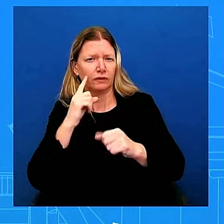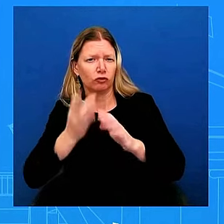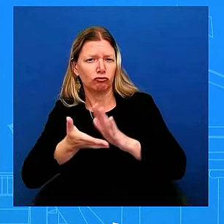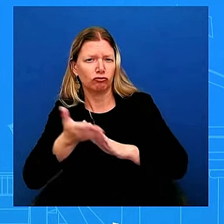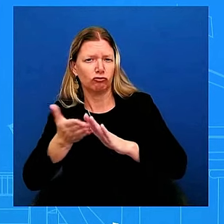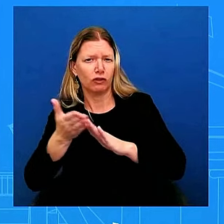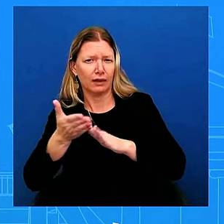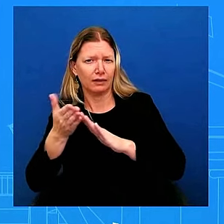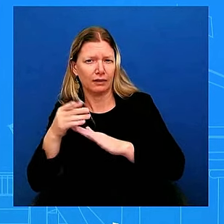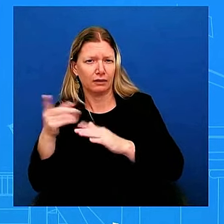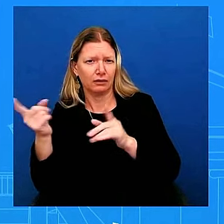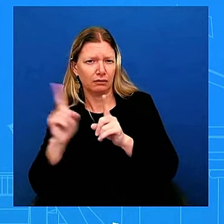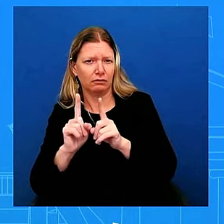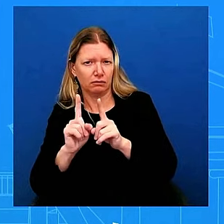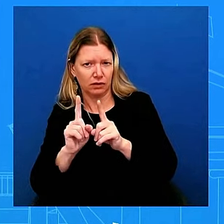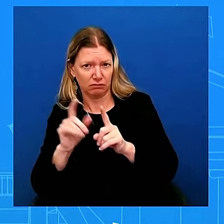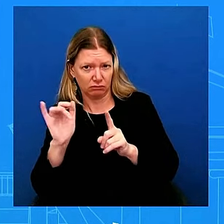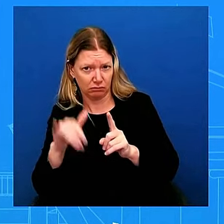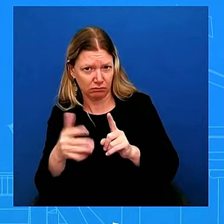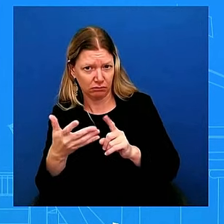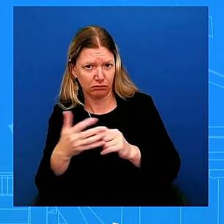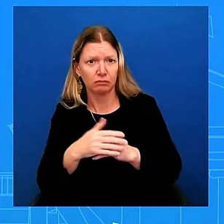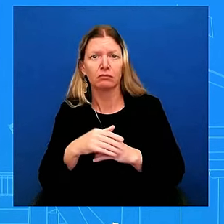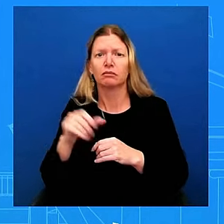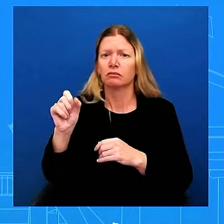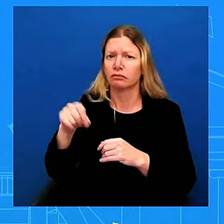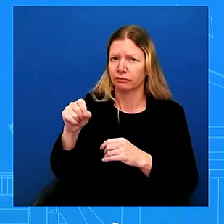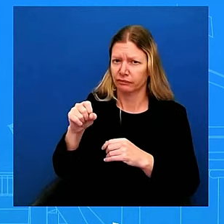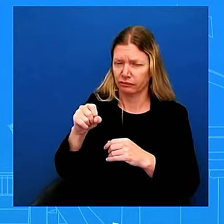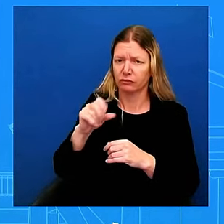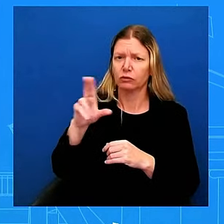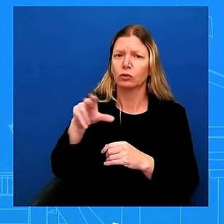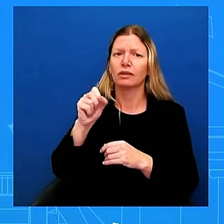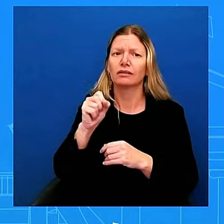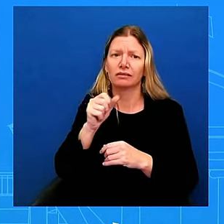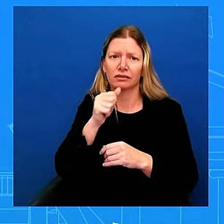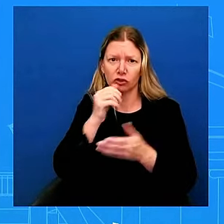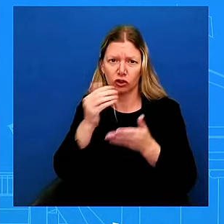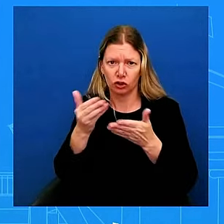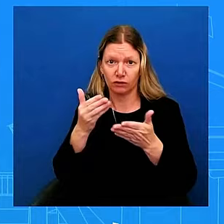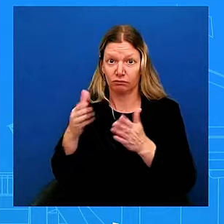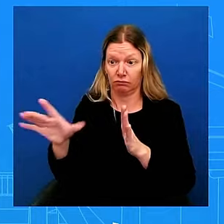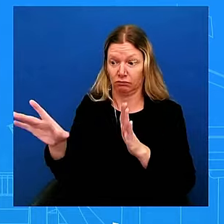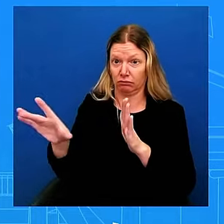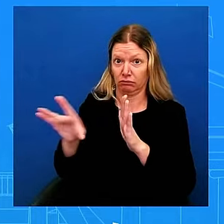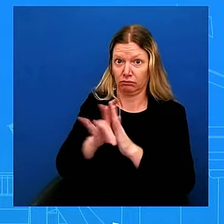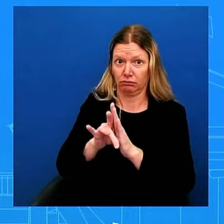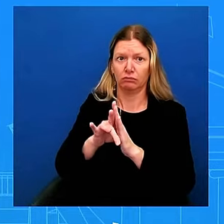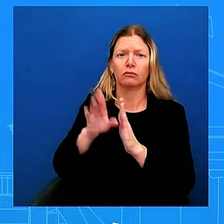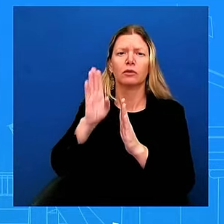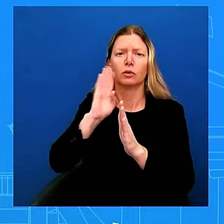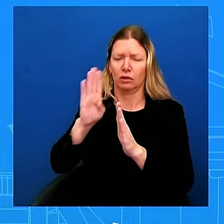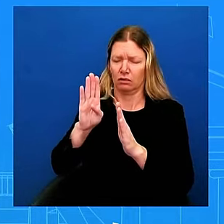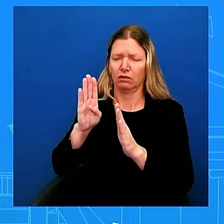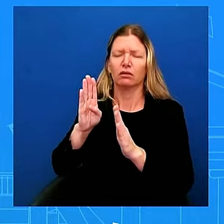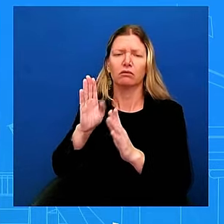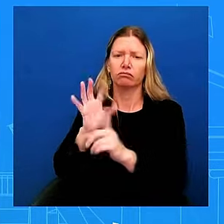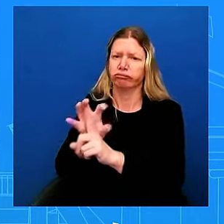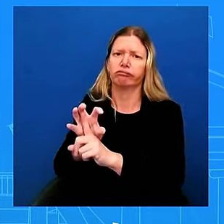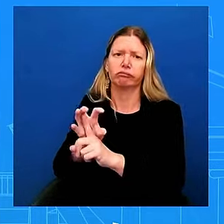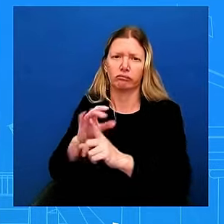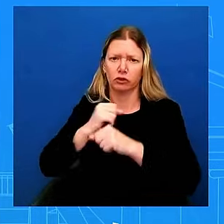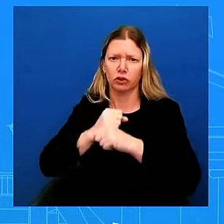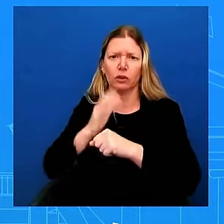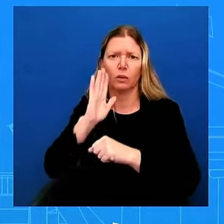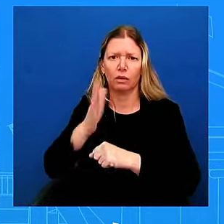selection is made, will provide the appropriate level of security. When you say we're in a heightened threat